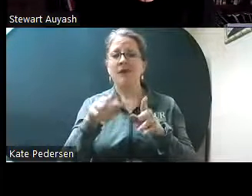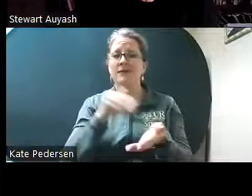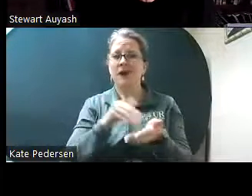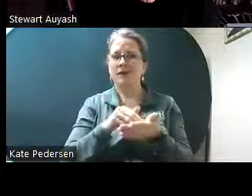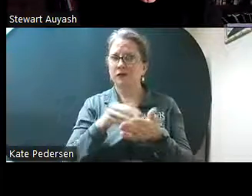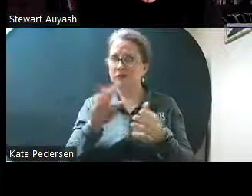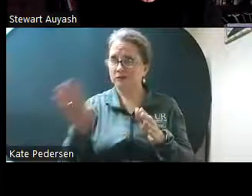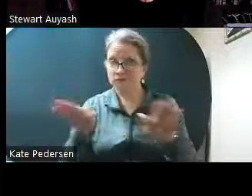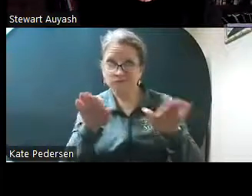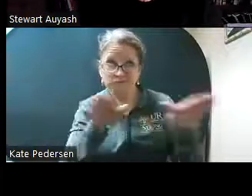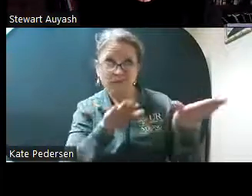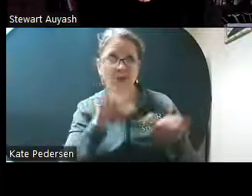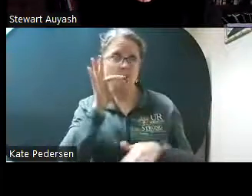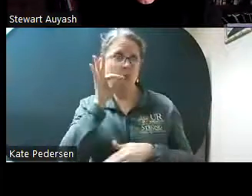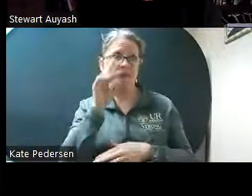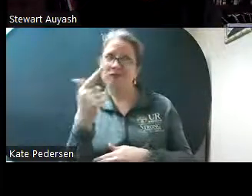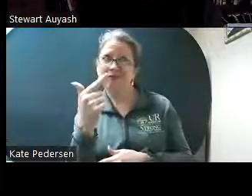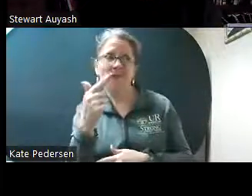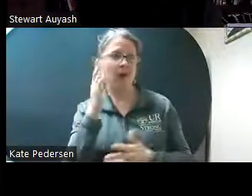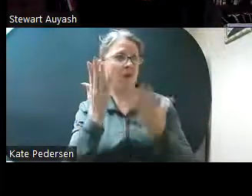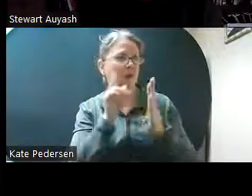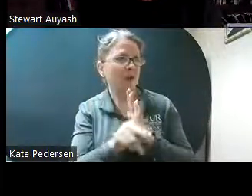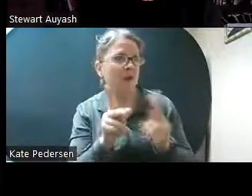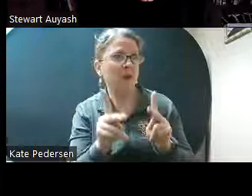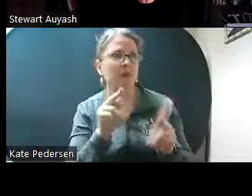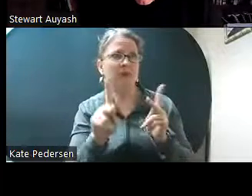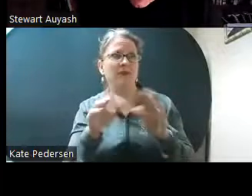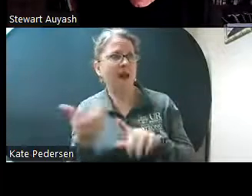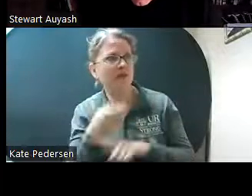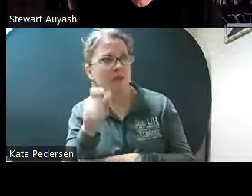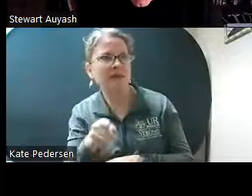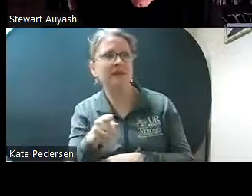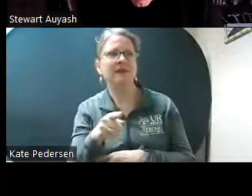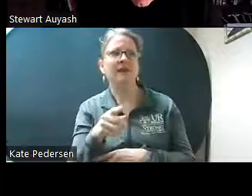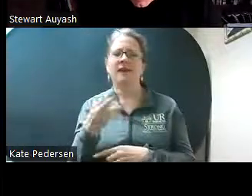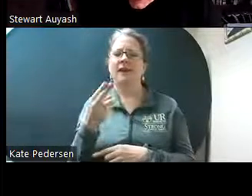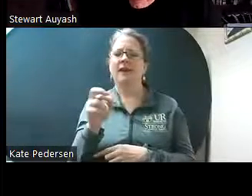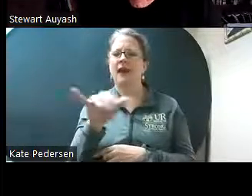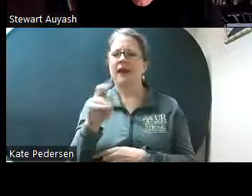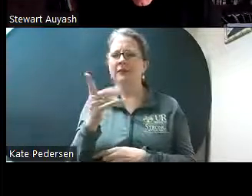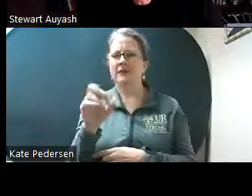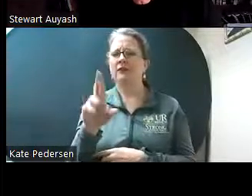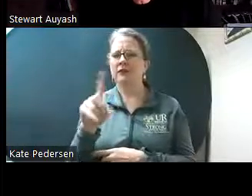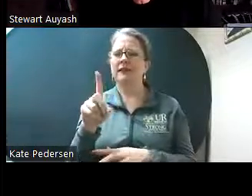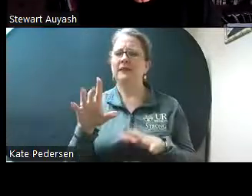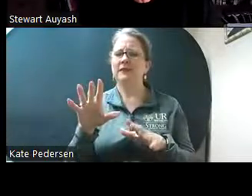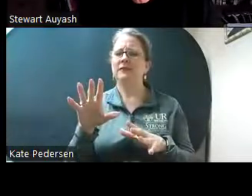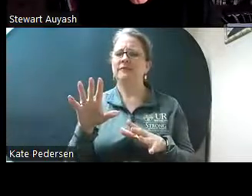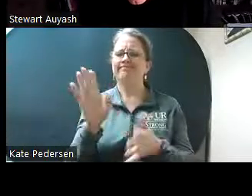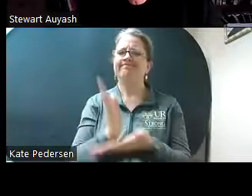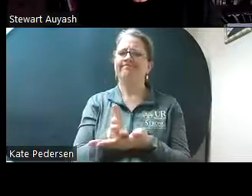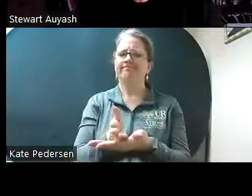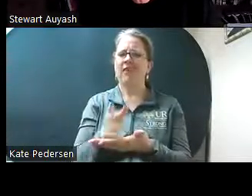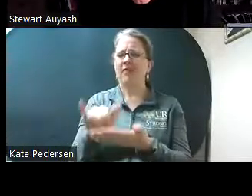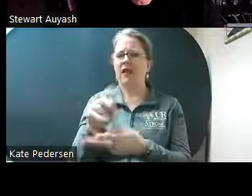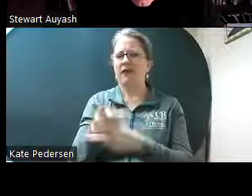way, it doesn't really kill people, people aren't dying from it, he quashed all of those kinds of